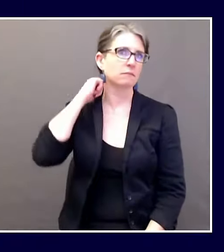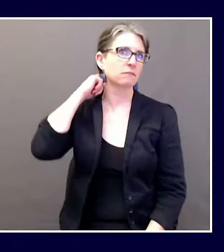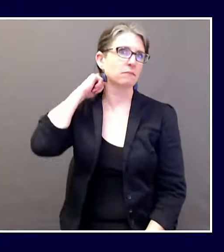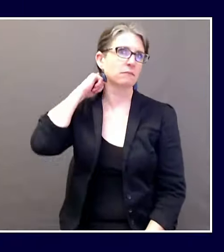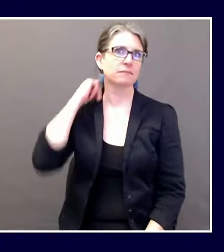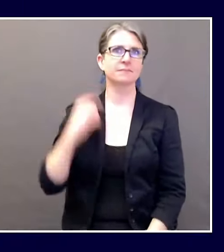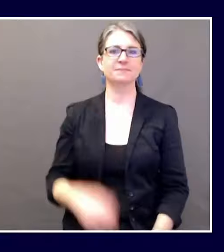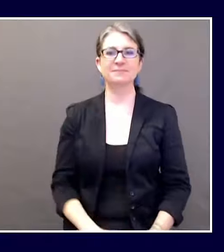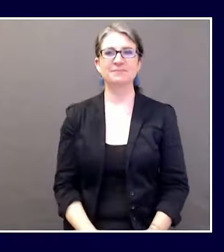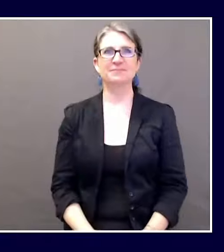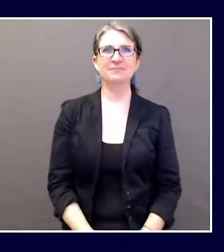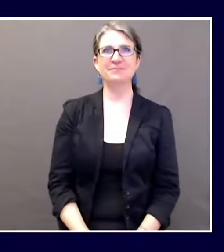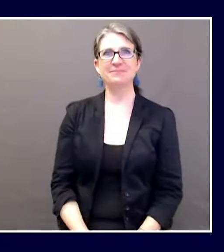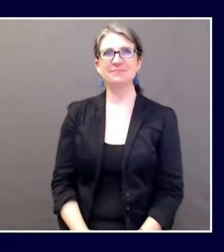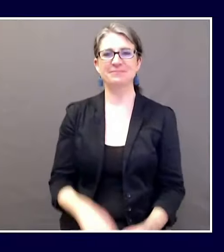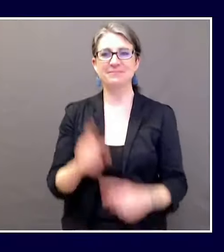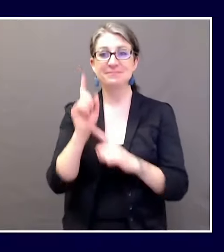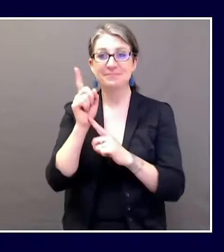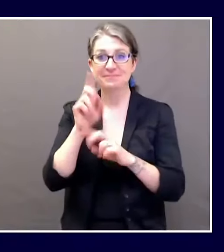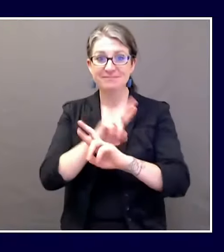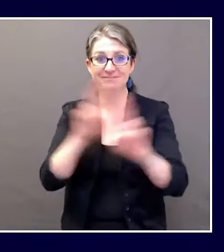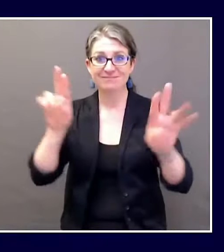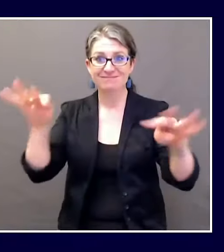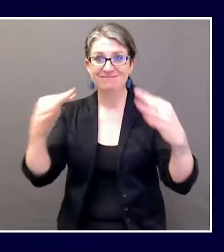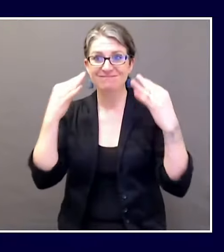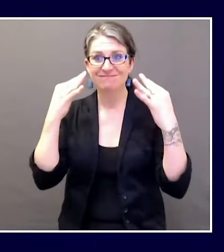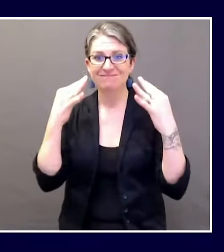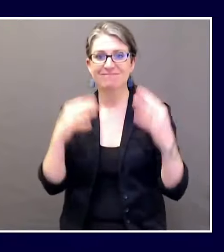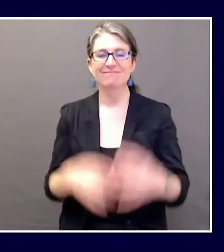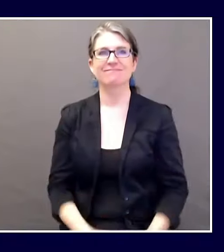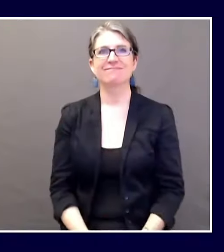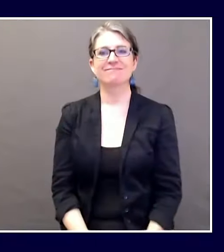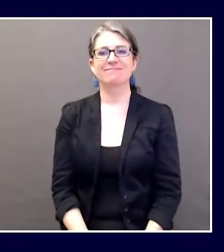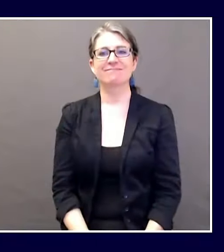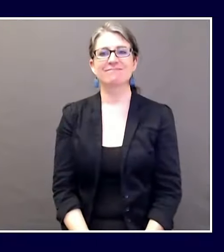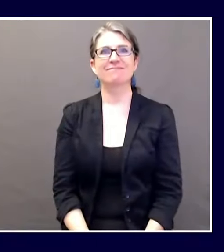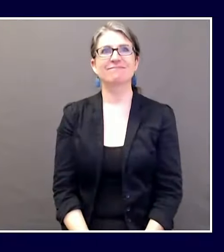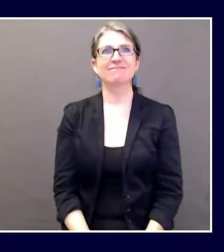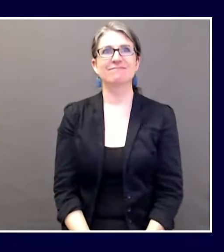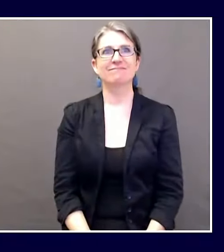Maine public, we are just under a minute out.